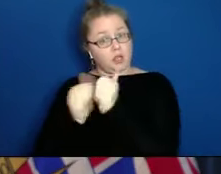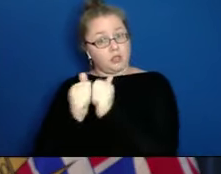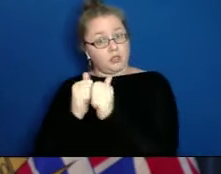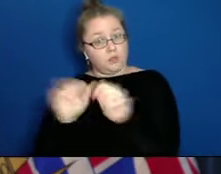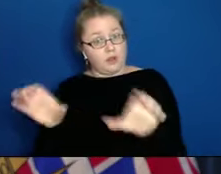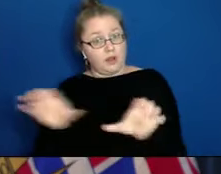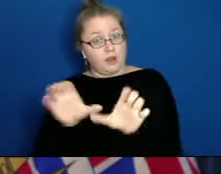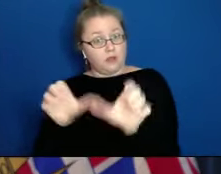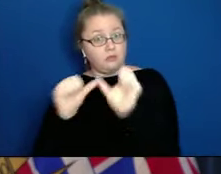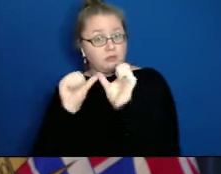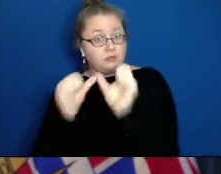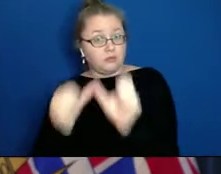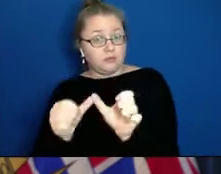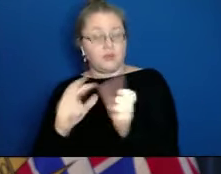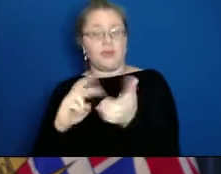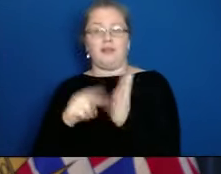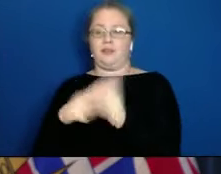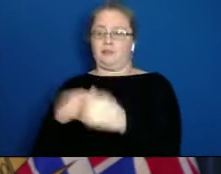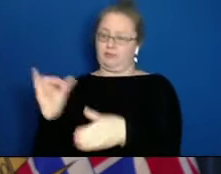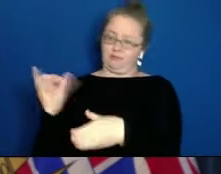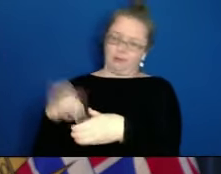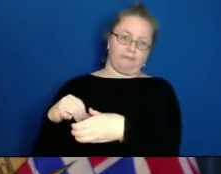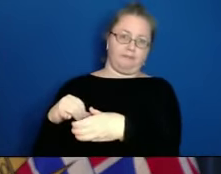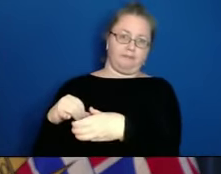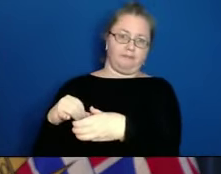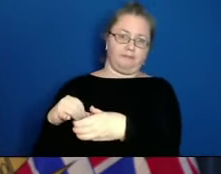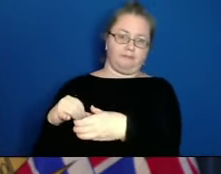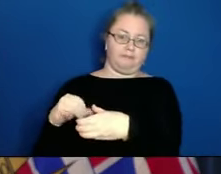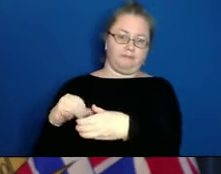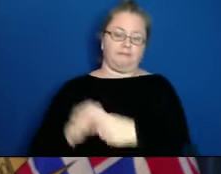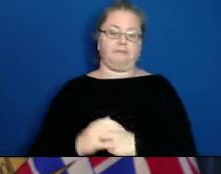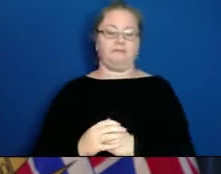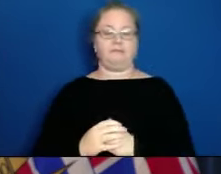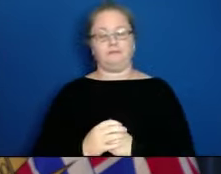continue, but in a safe way during this pandemic.